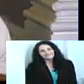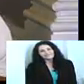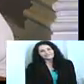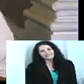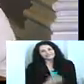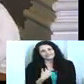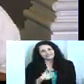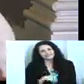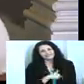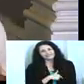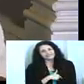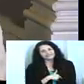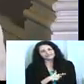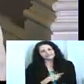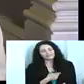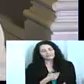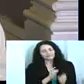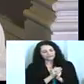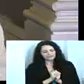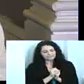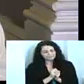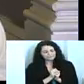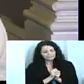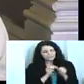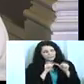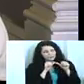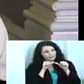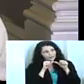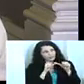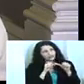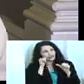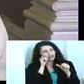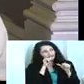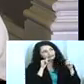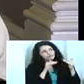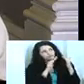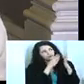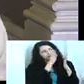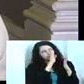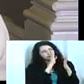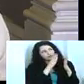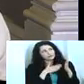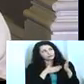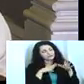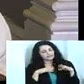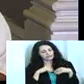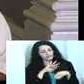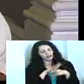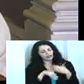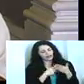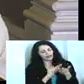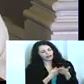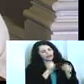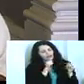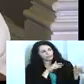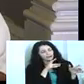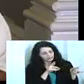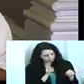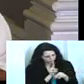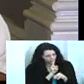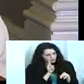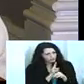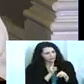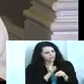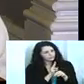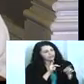Will you pray with me? Ever-present God, please take these blessings that we were able to give and put them to use in the way in which